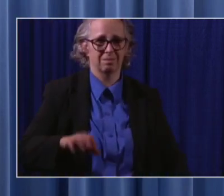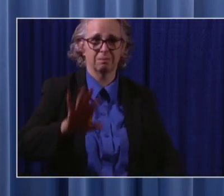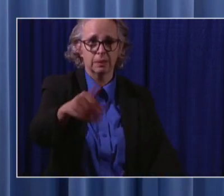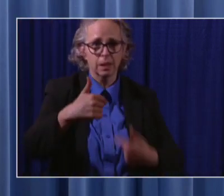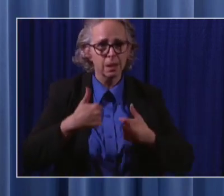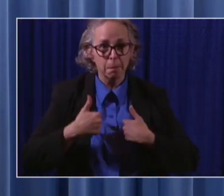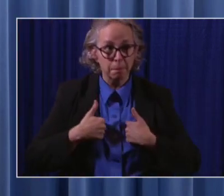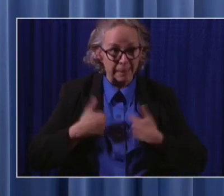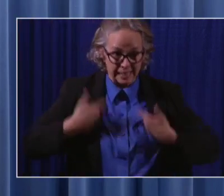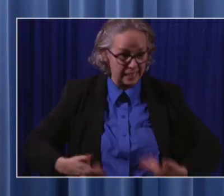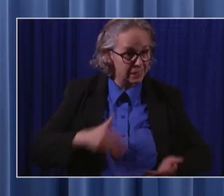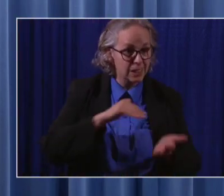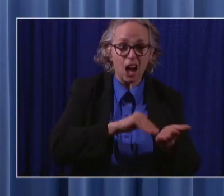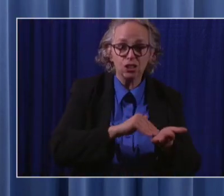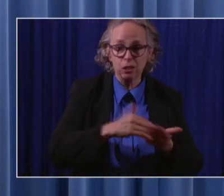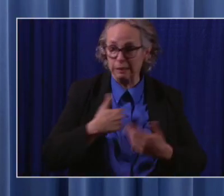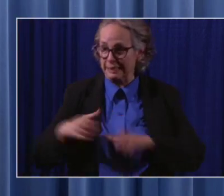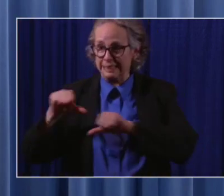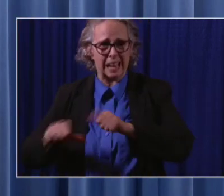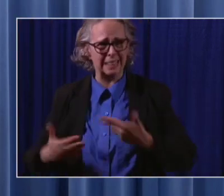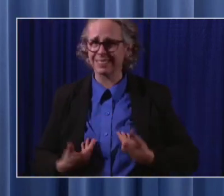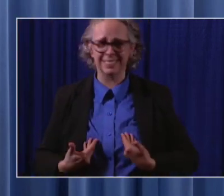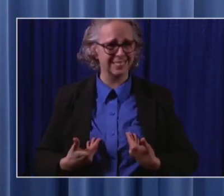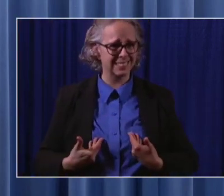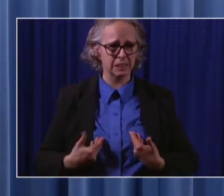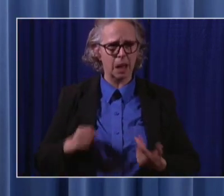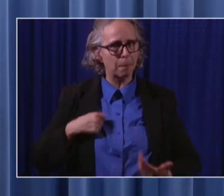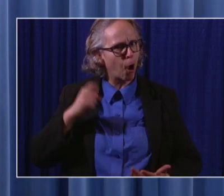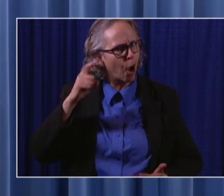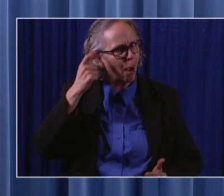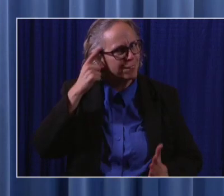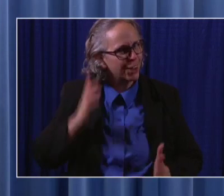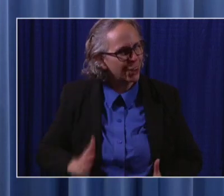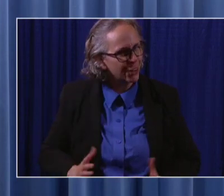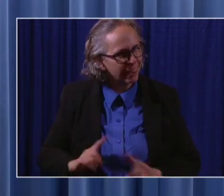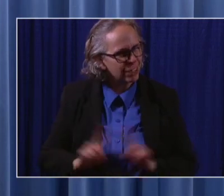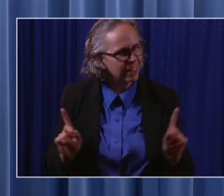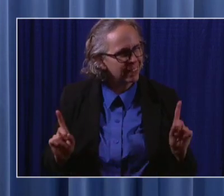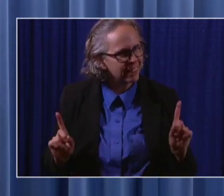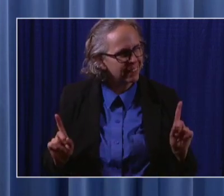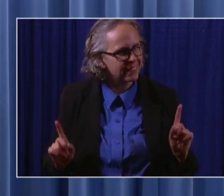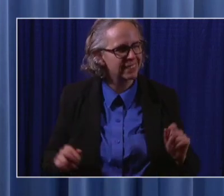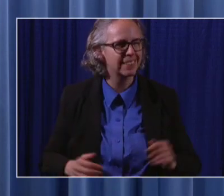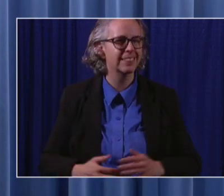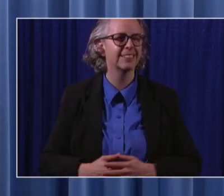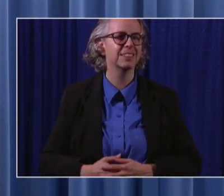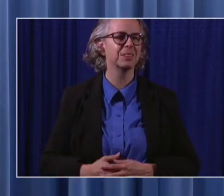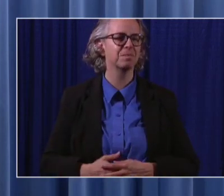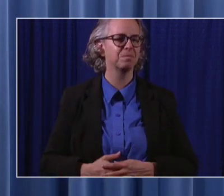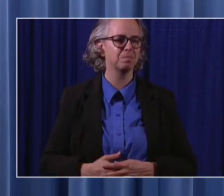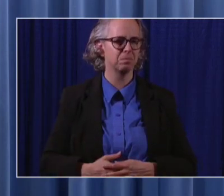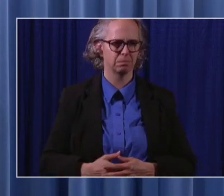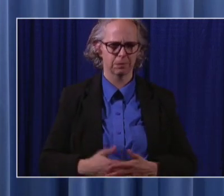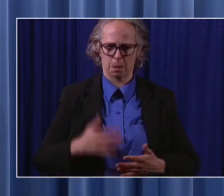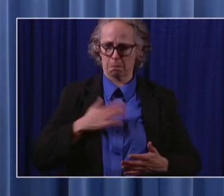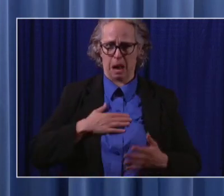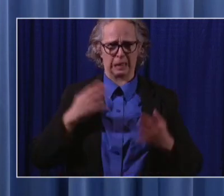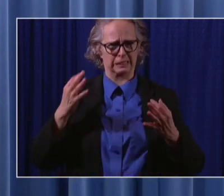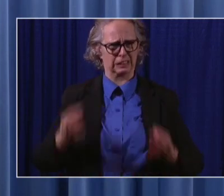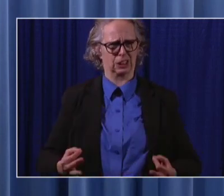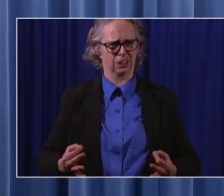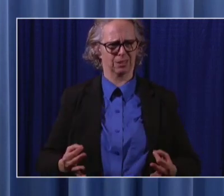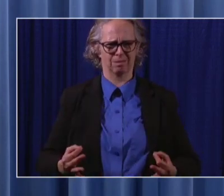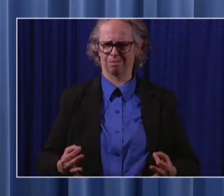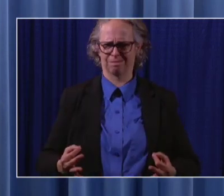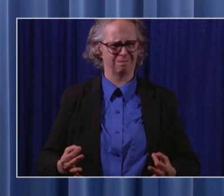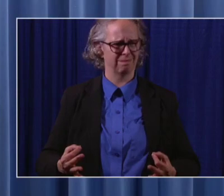And I believe that these are decisions that should be made by the state medical board and the state pharmacy board. But what